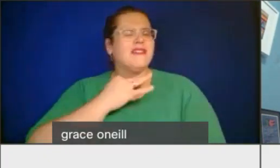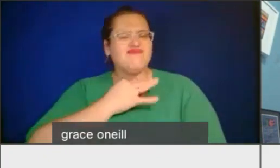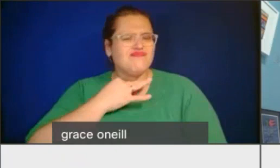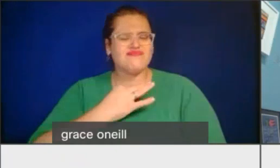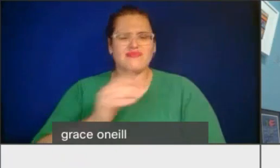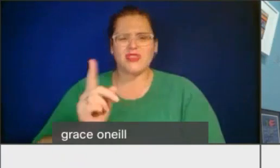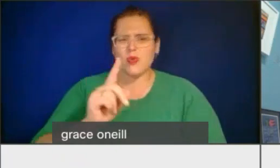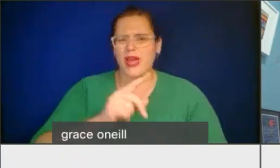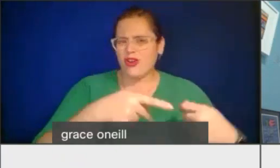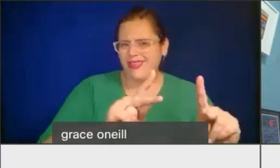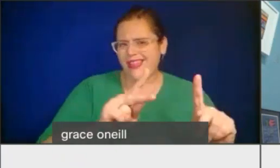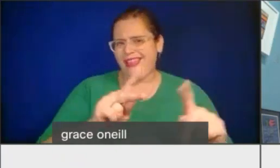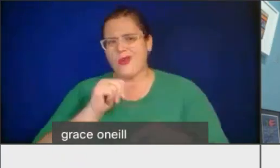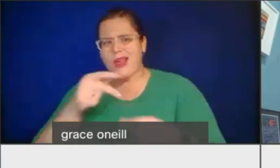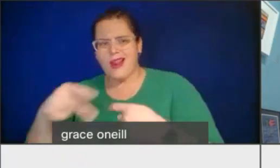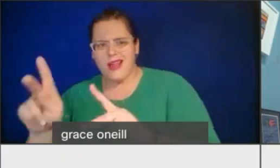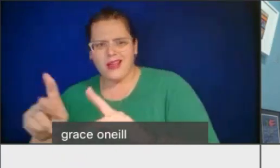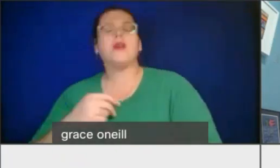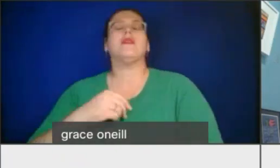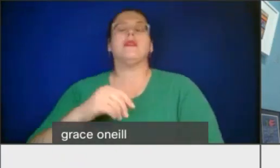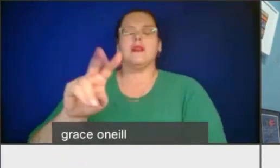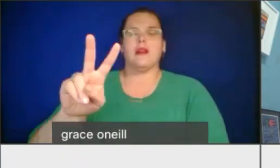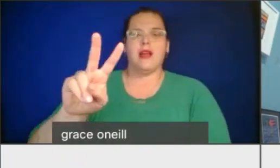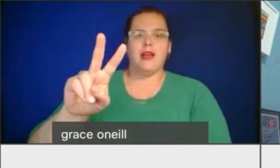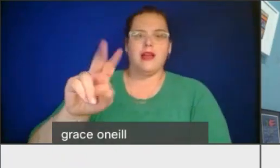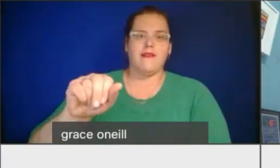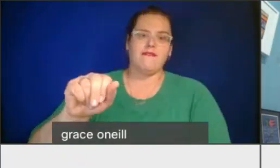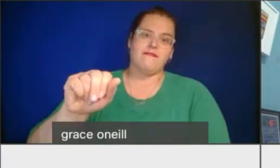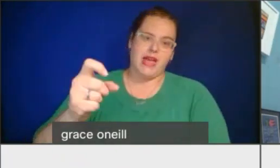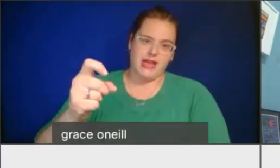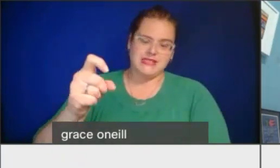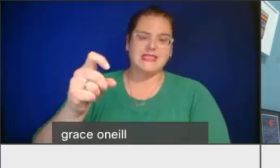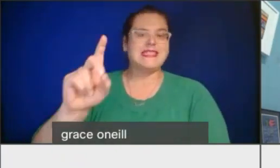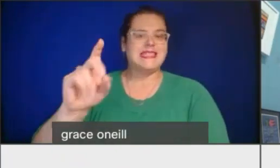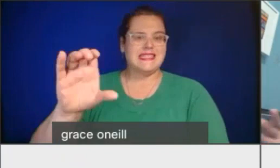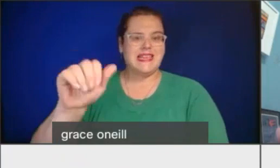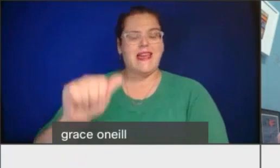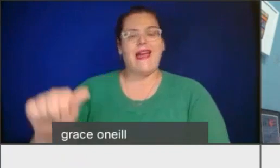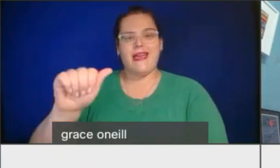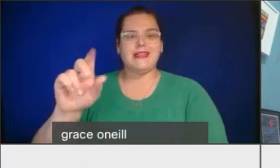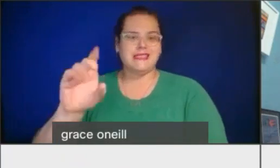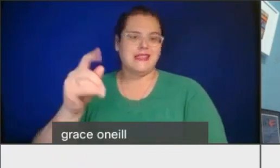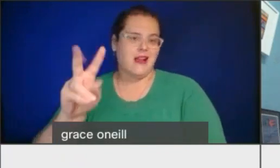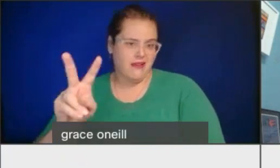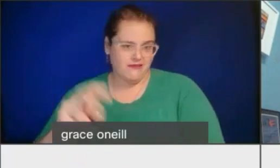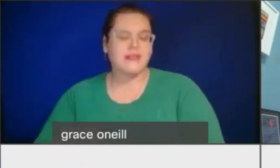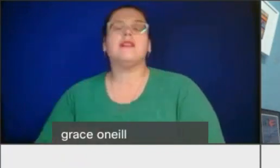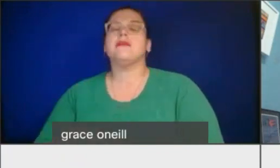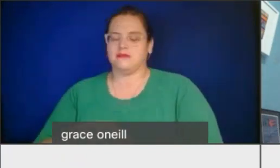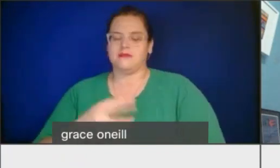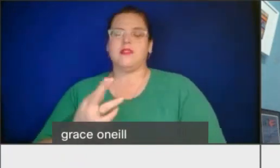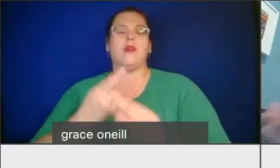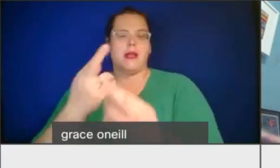vaxdc at dc.gov, and you will see frequently asked questions that give lots of information about